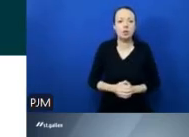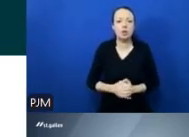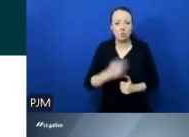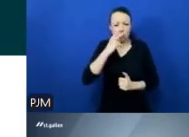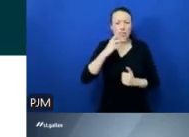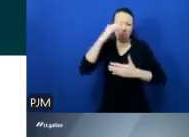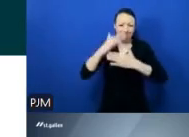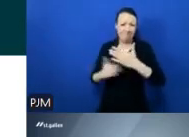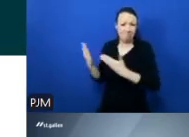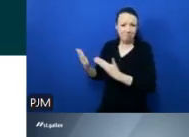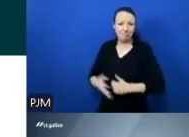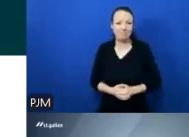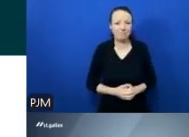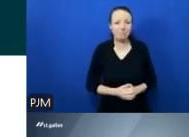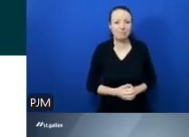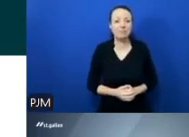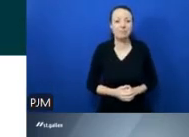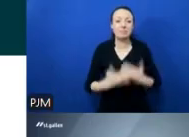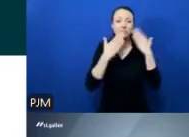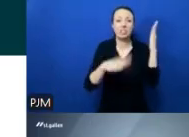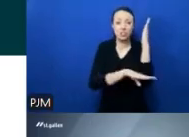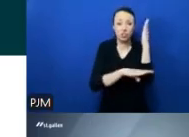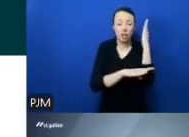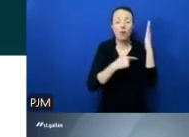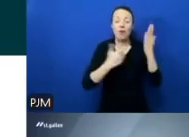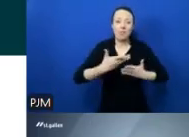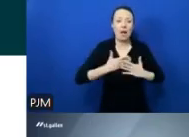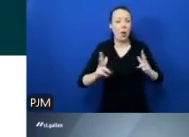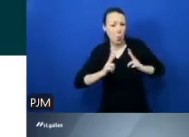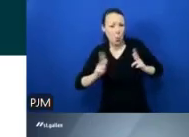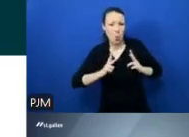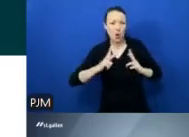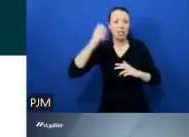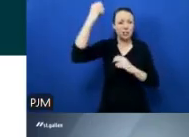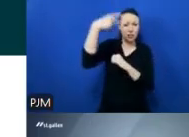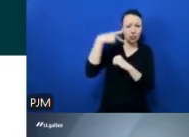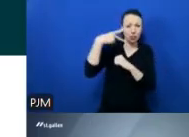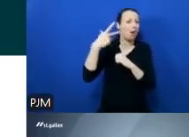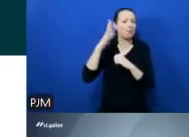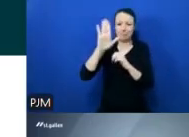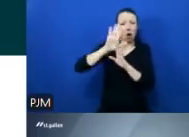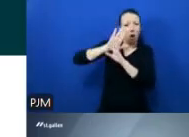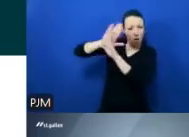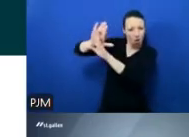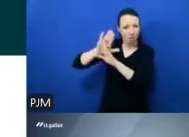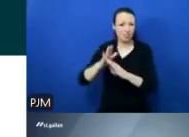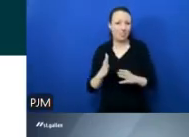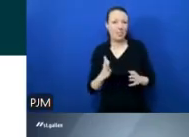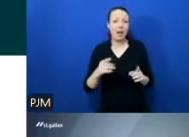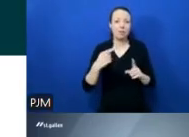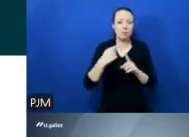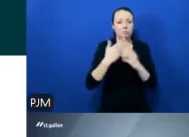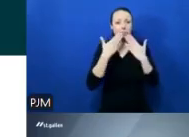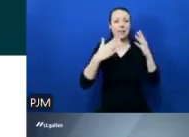overflow, which is also advantageous for the sewerage system. The cooling through shade and evaporation, thanks to the